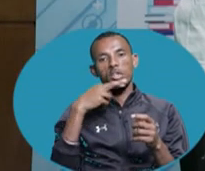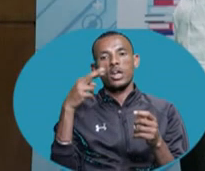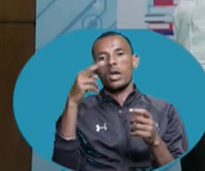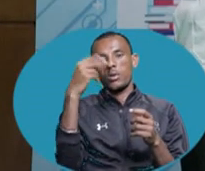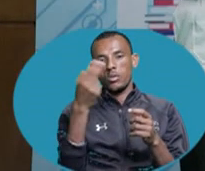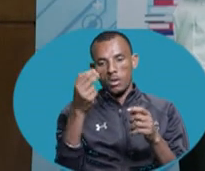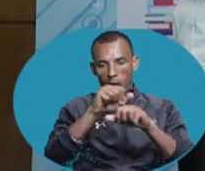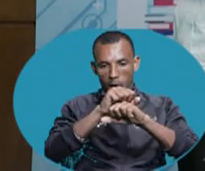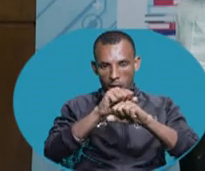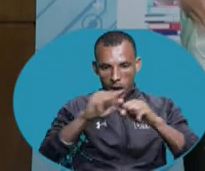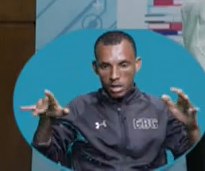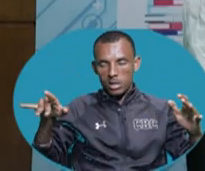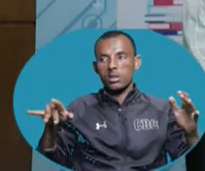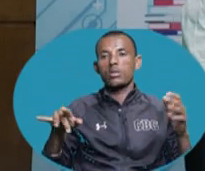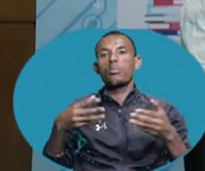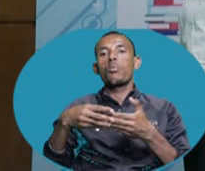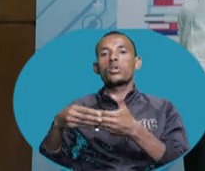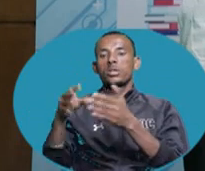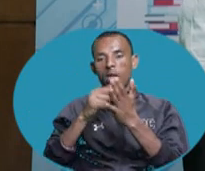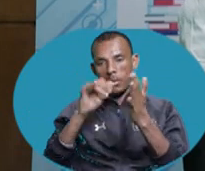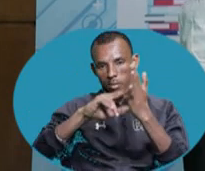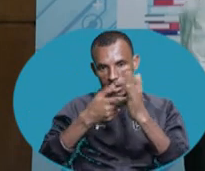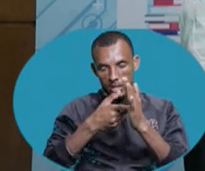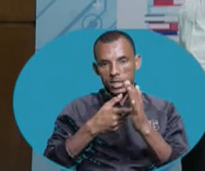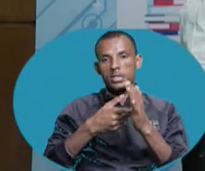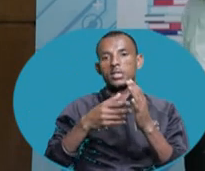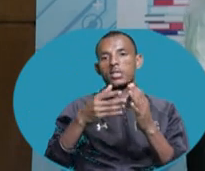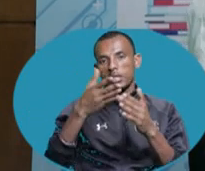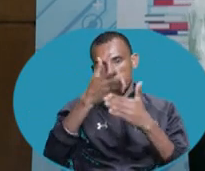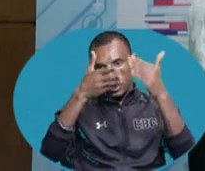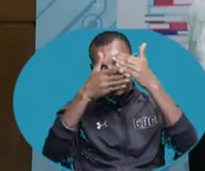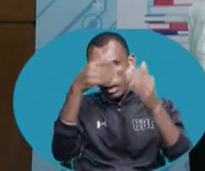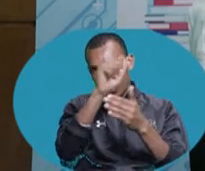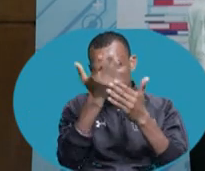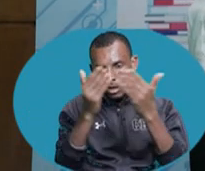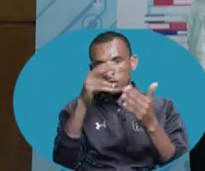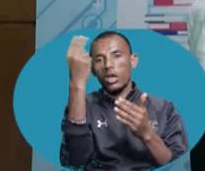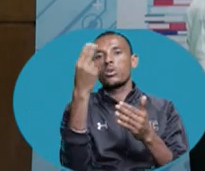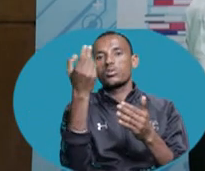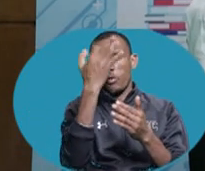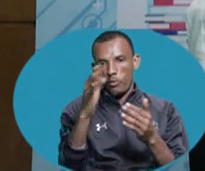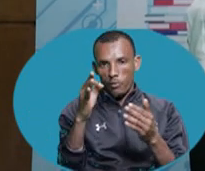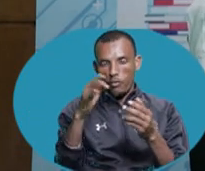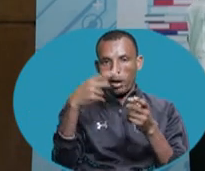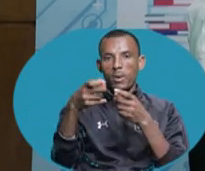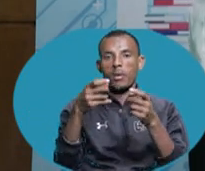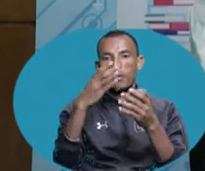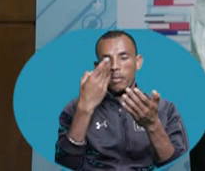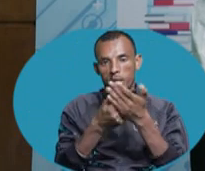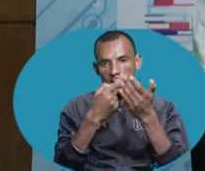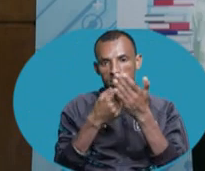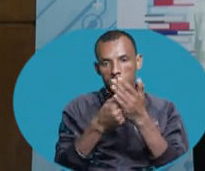Scorched earth policy means distracting anything that the use of the invaders. By this action,